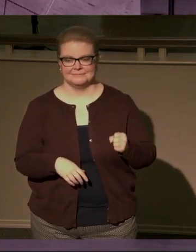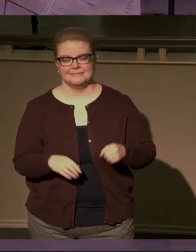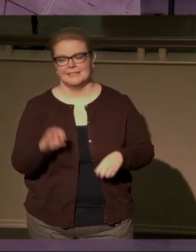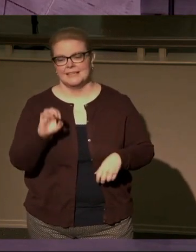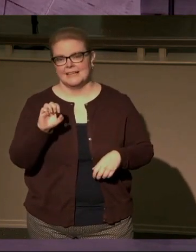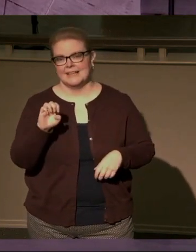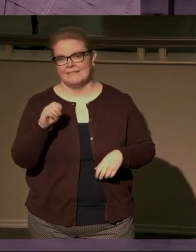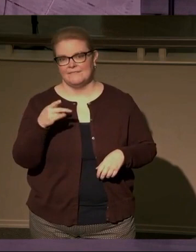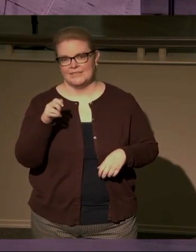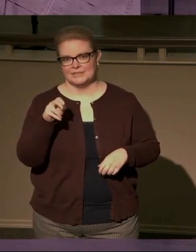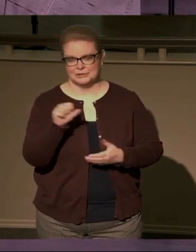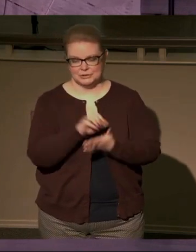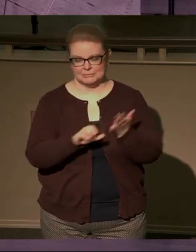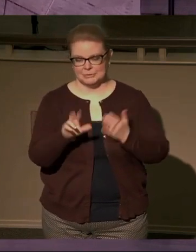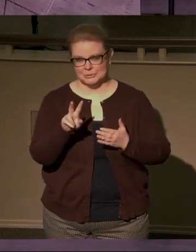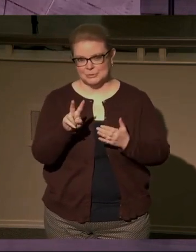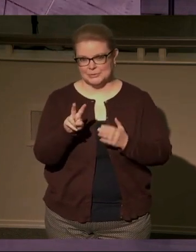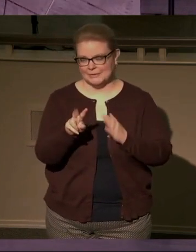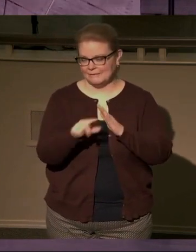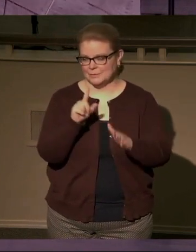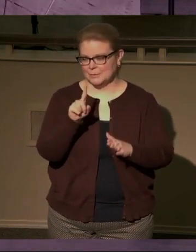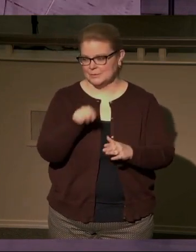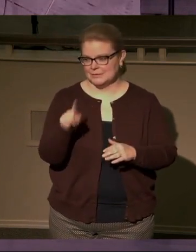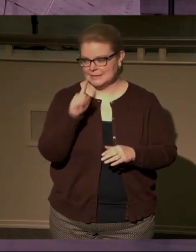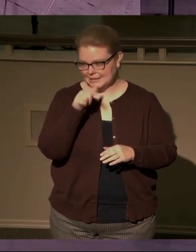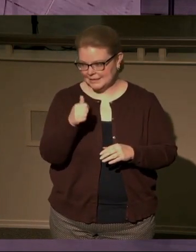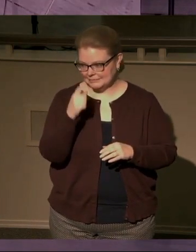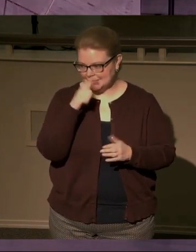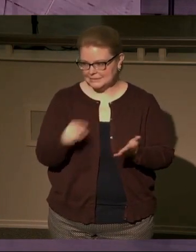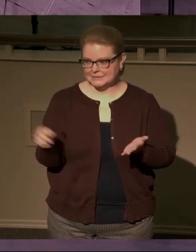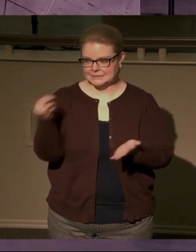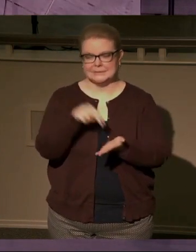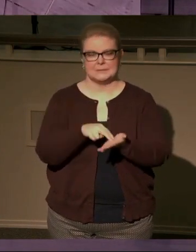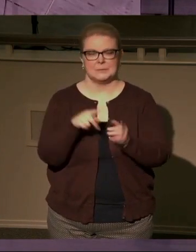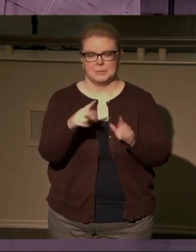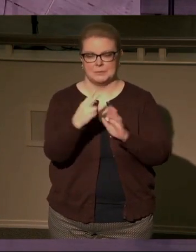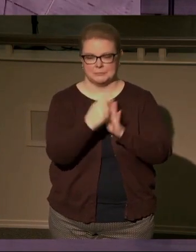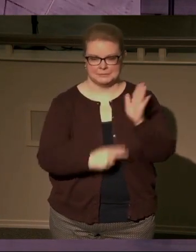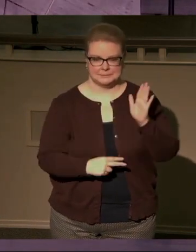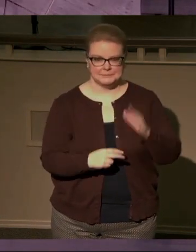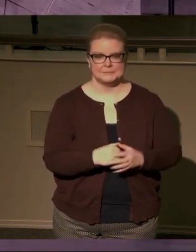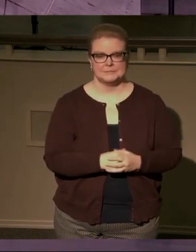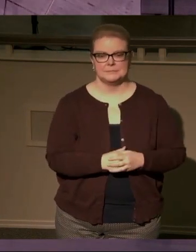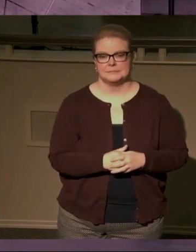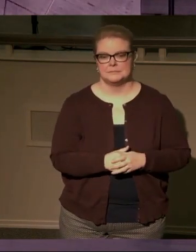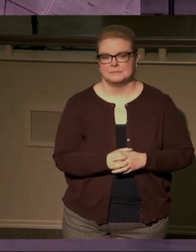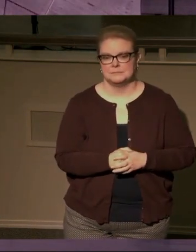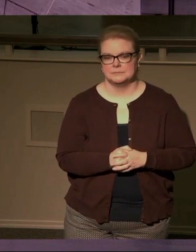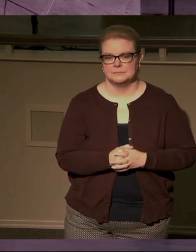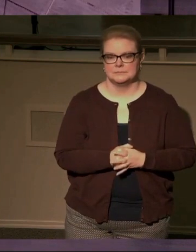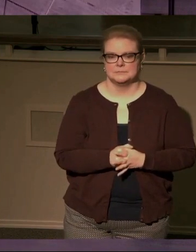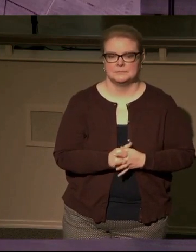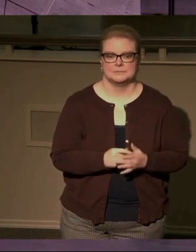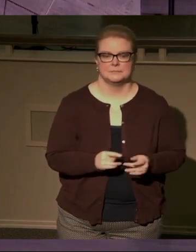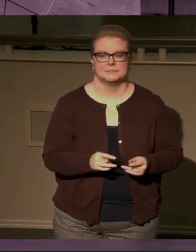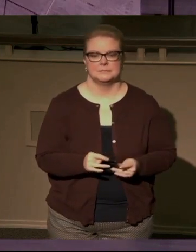Ephesians 2, 1 through 10. Stand with me as we read God's word. Ephesians 2, 1 through 10.